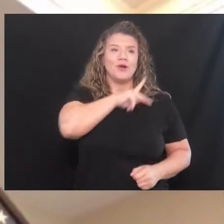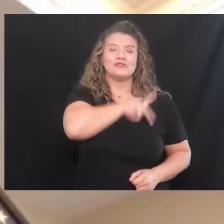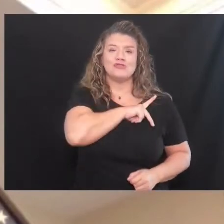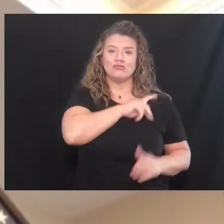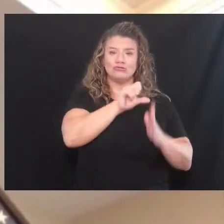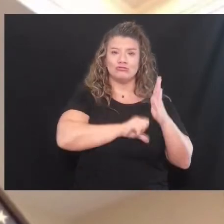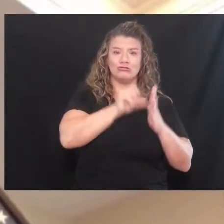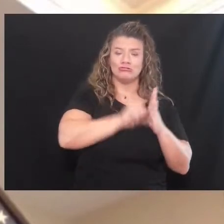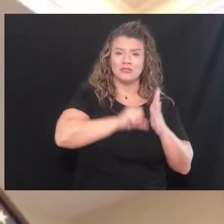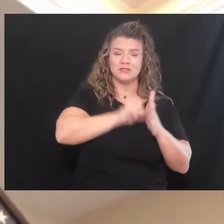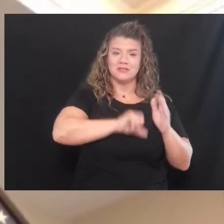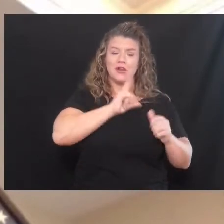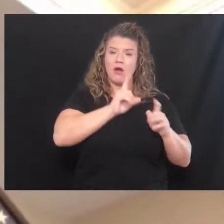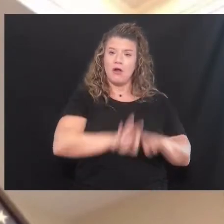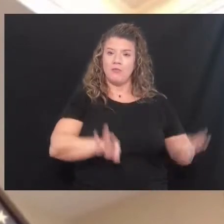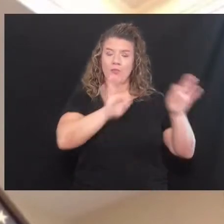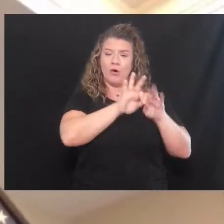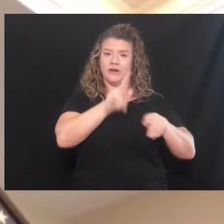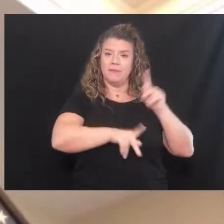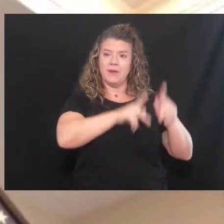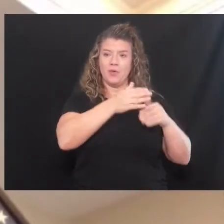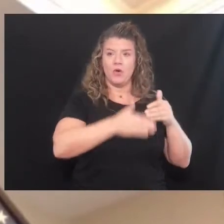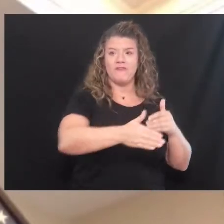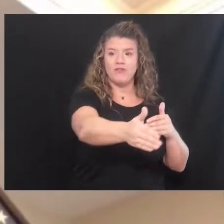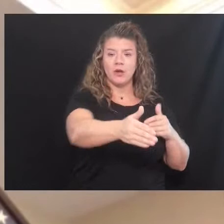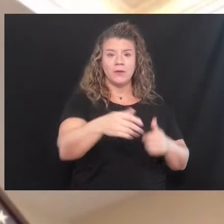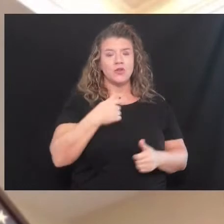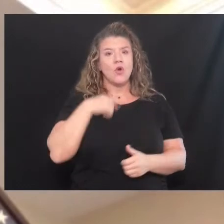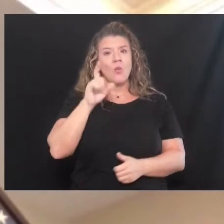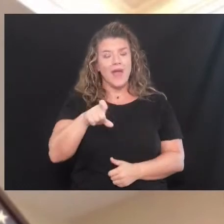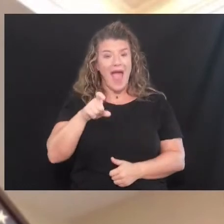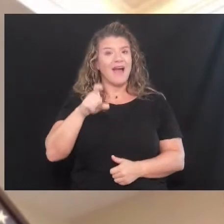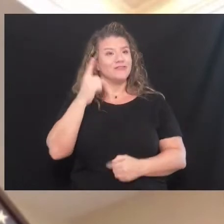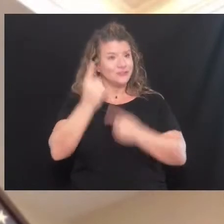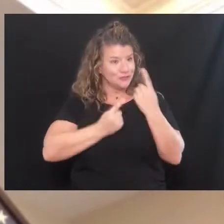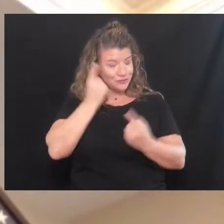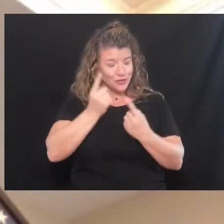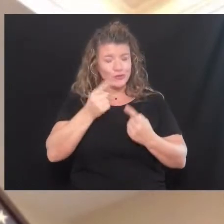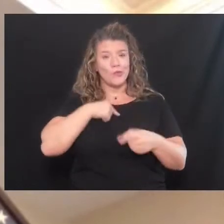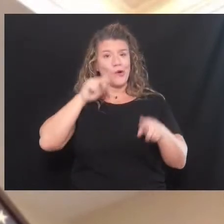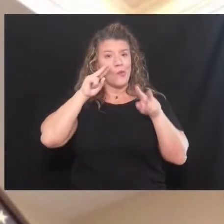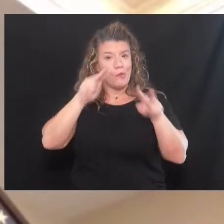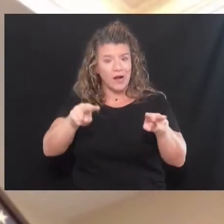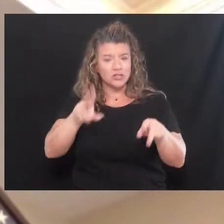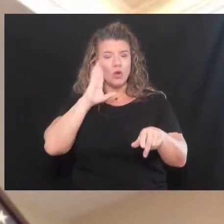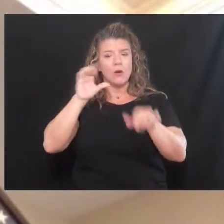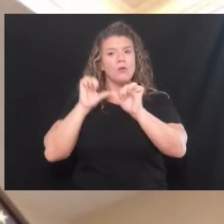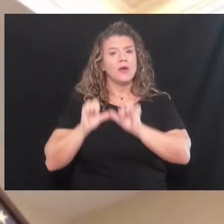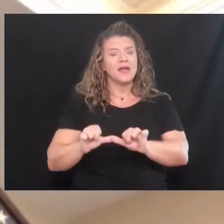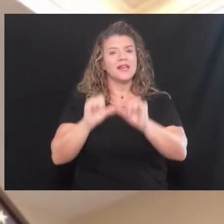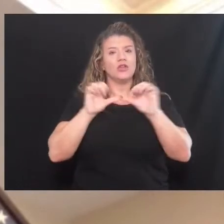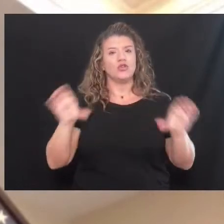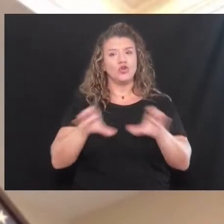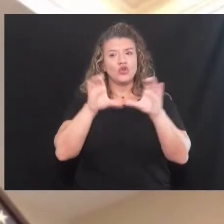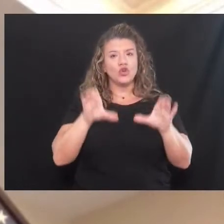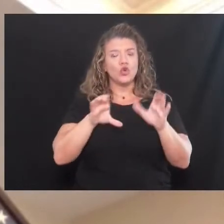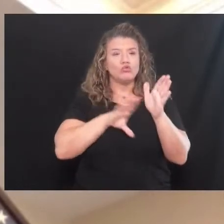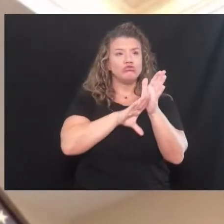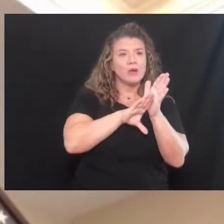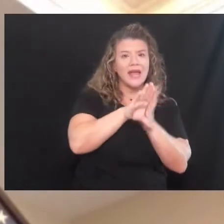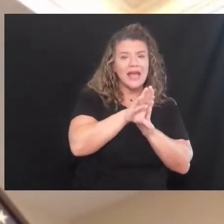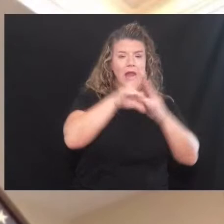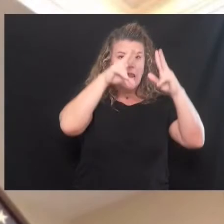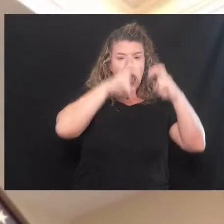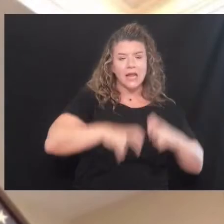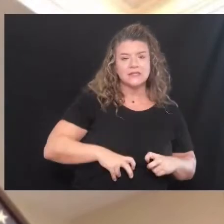are important to people going forward. So we do have concern. We're watching it. We'll continue to do trend analysis.